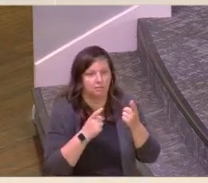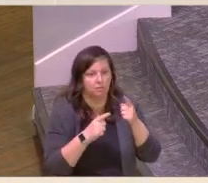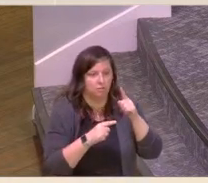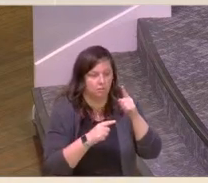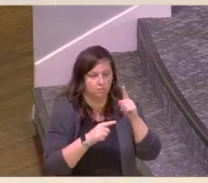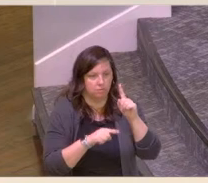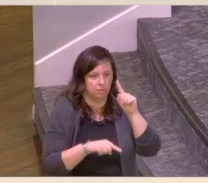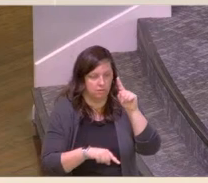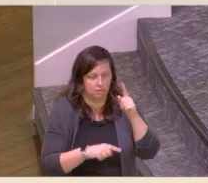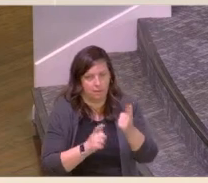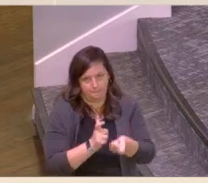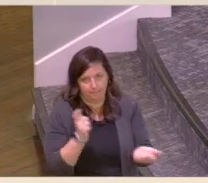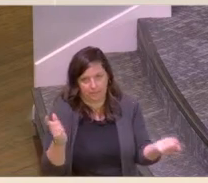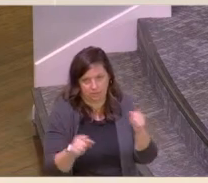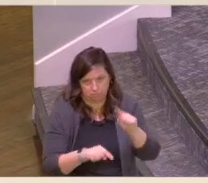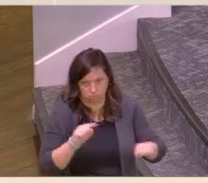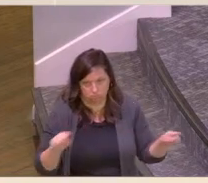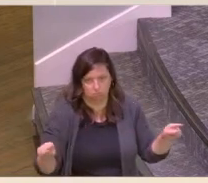your responses.